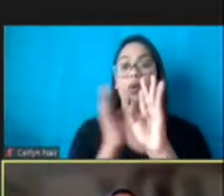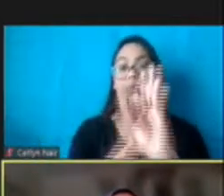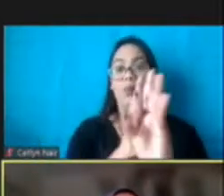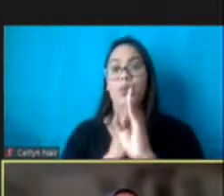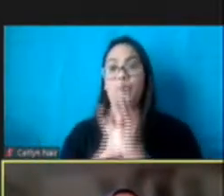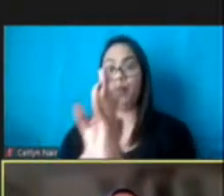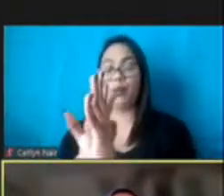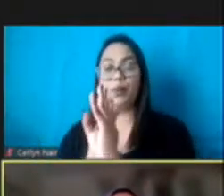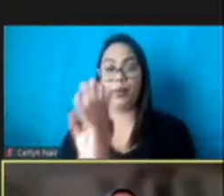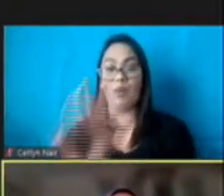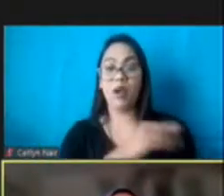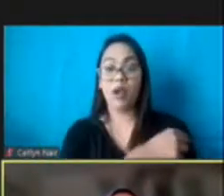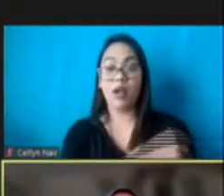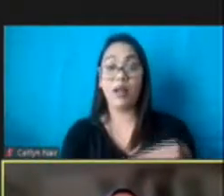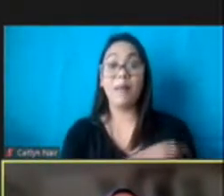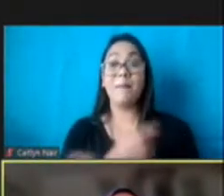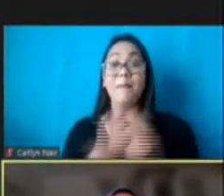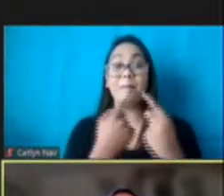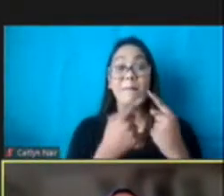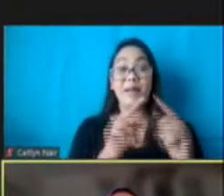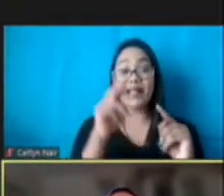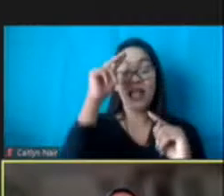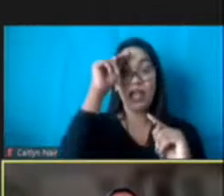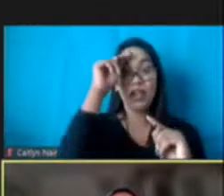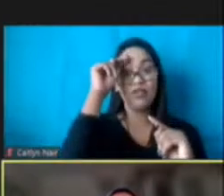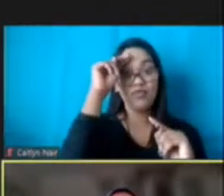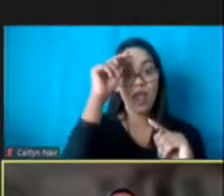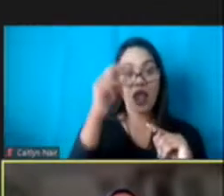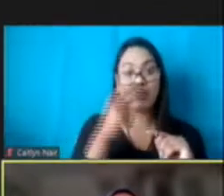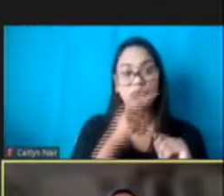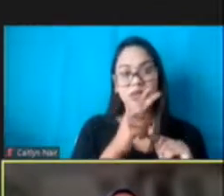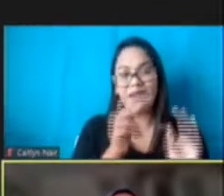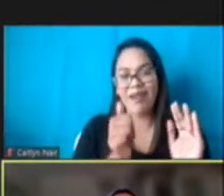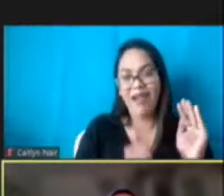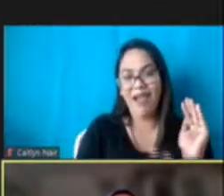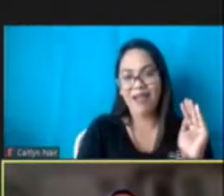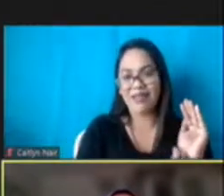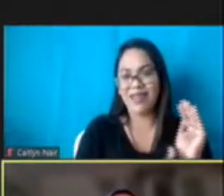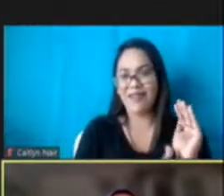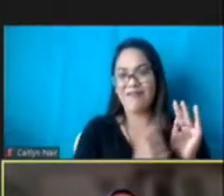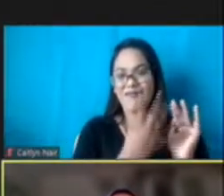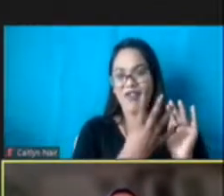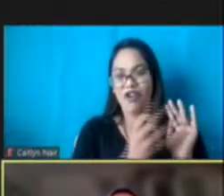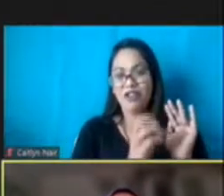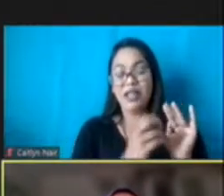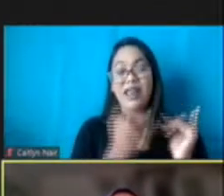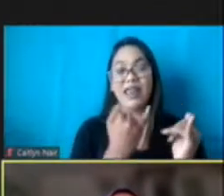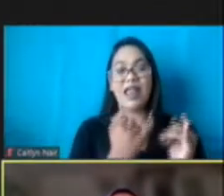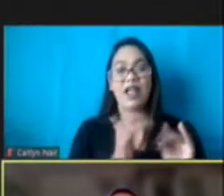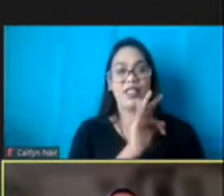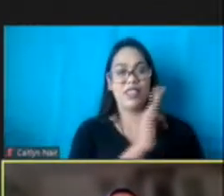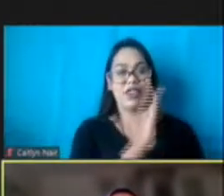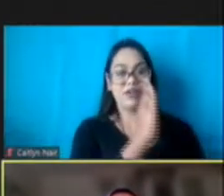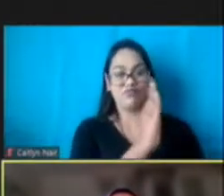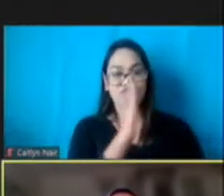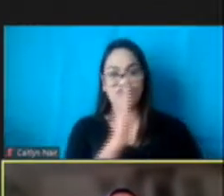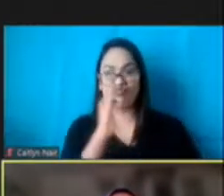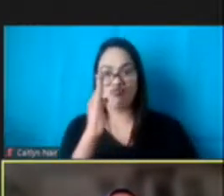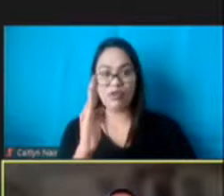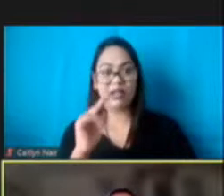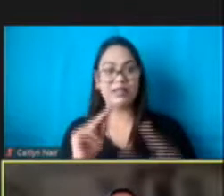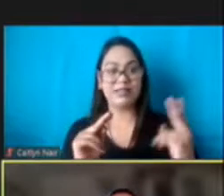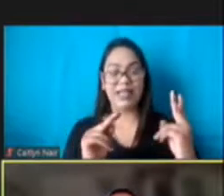have been in the under 40s. When you look at the length of stay in the 3 wave periods, you can see in the 2nd and 3rd